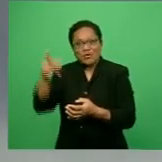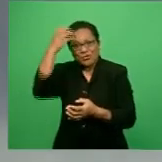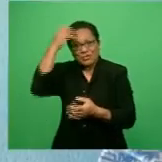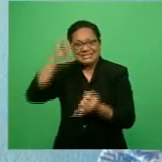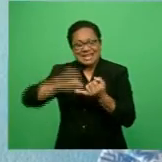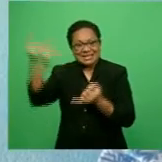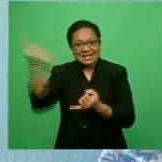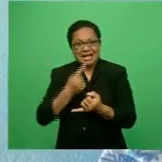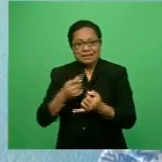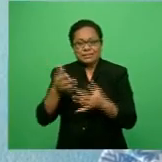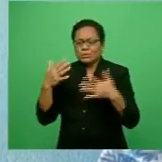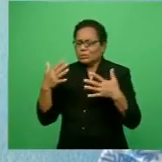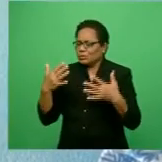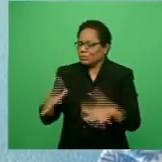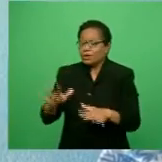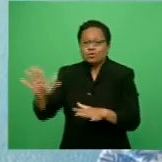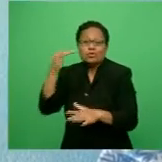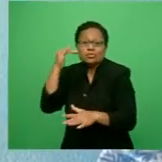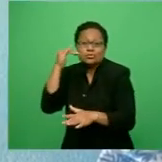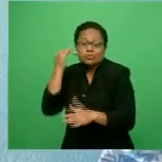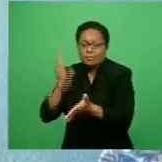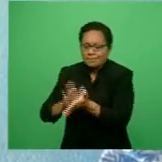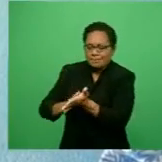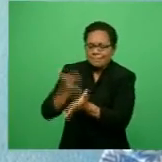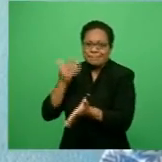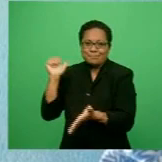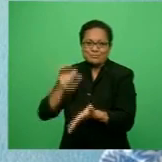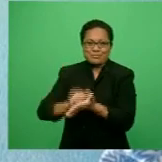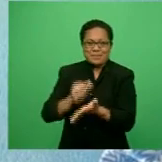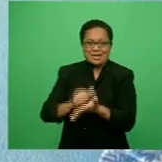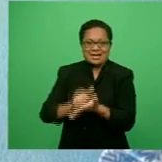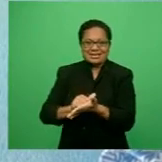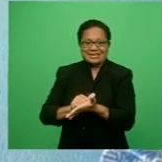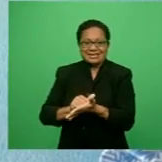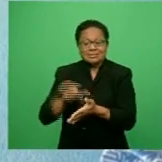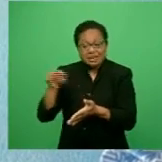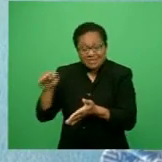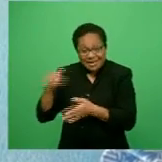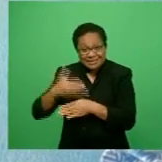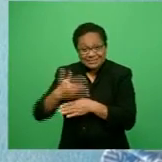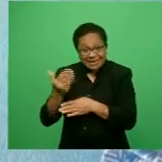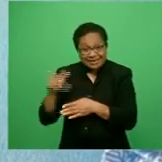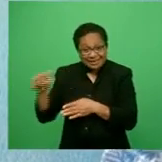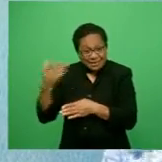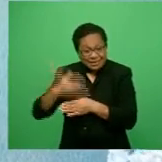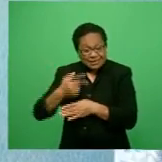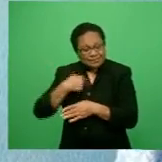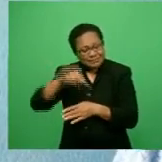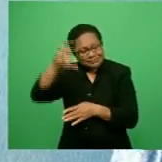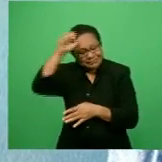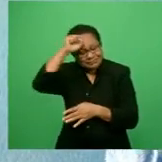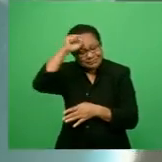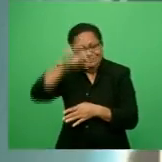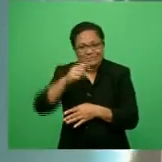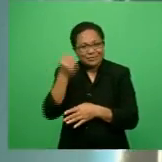his room was just top class. That was the day and the night that I will always cherish in my life.